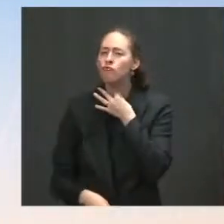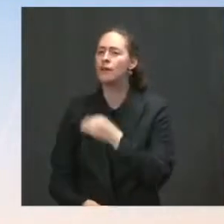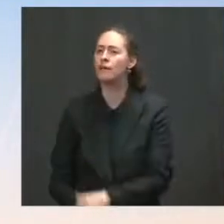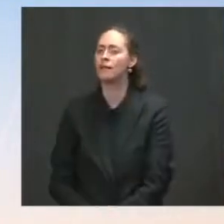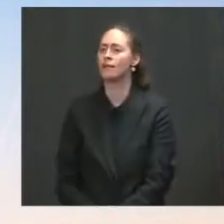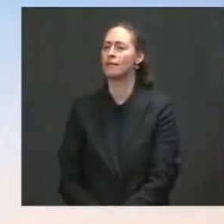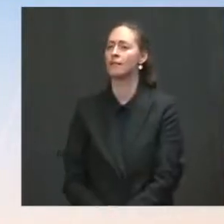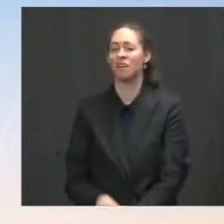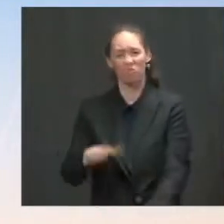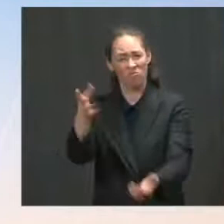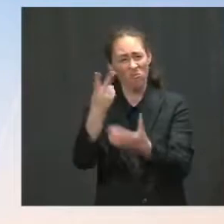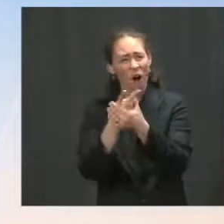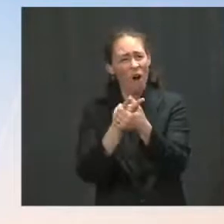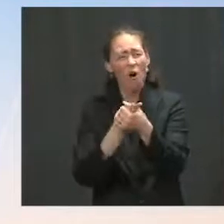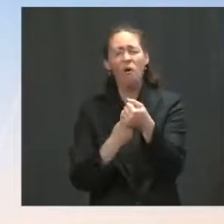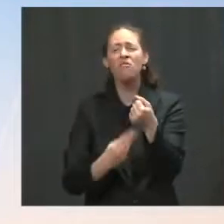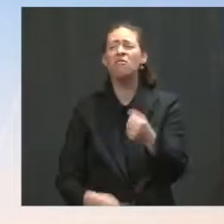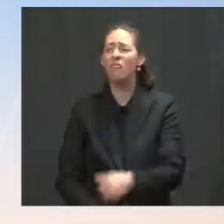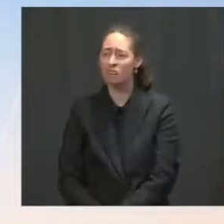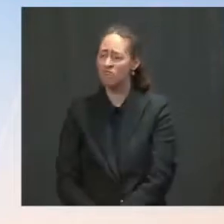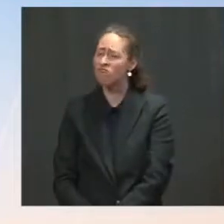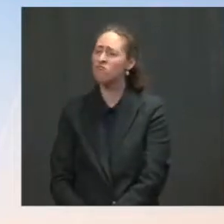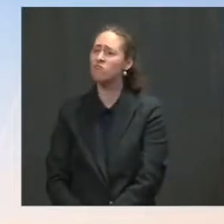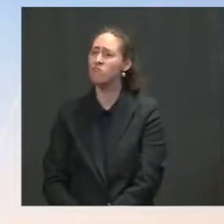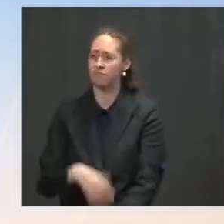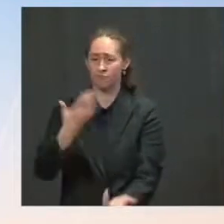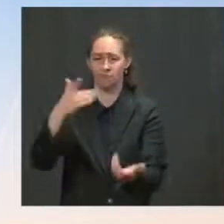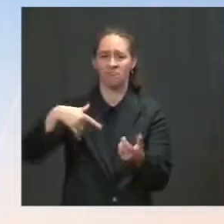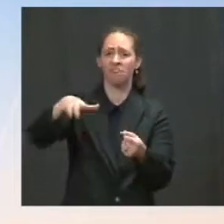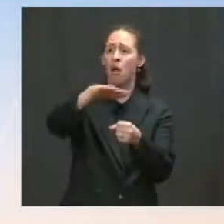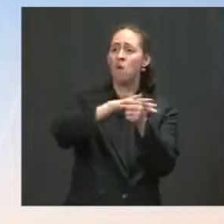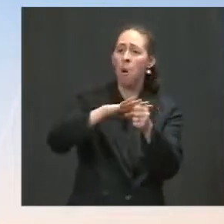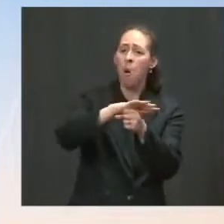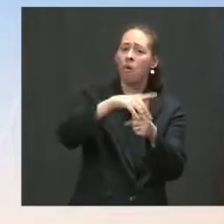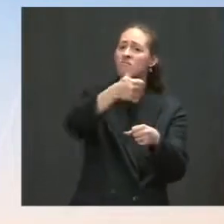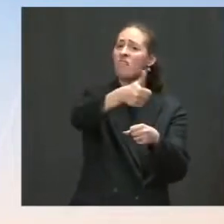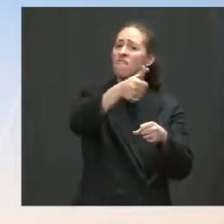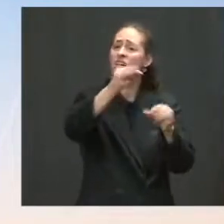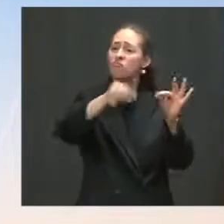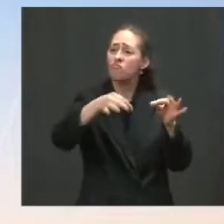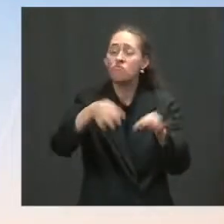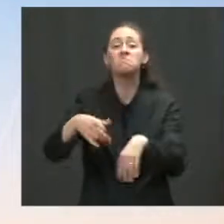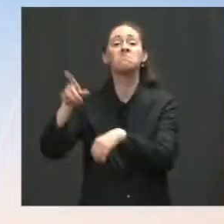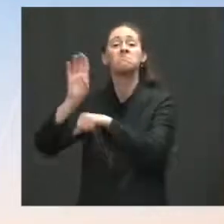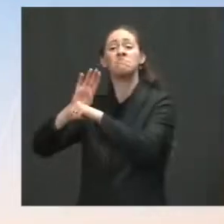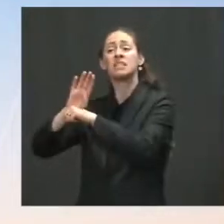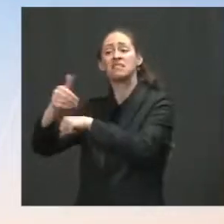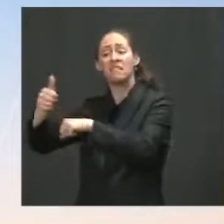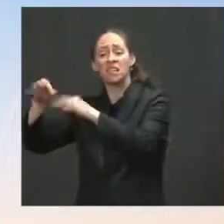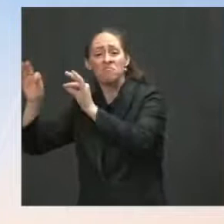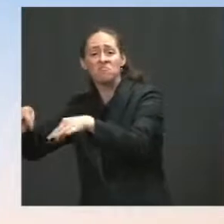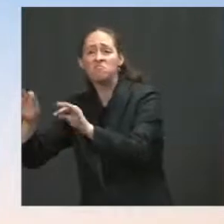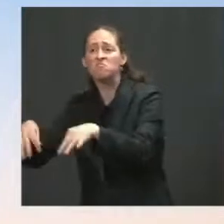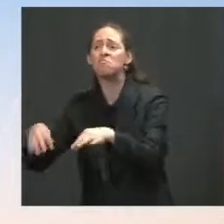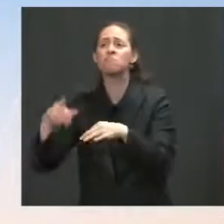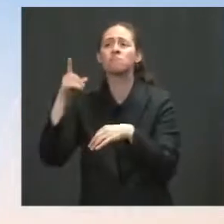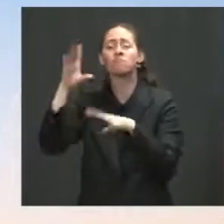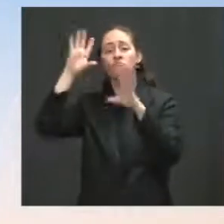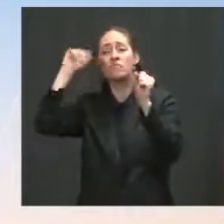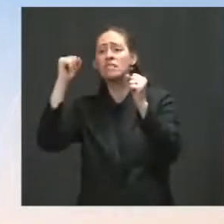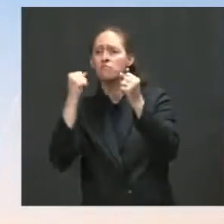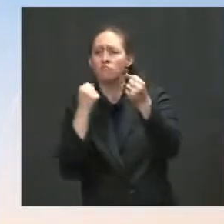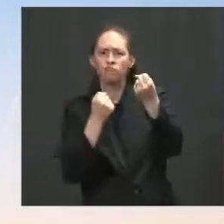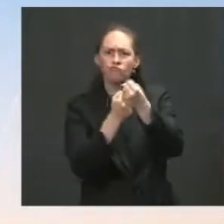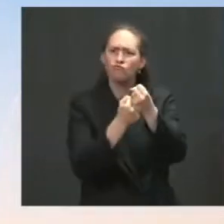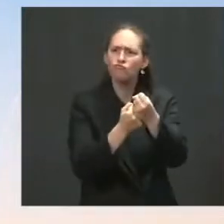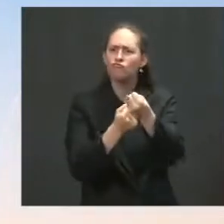steps that are going to be taken by localities. There will be steps taken by businesses. The president supports local efforts to keep communities safe. They're going to be different